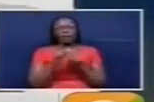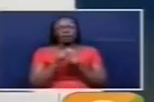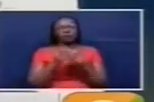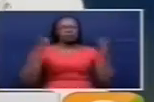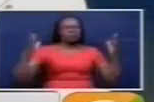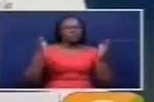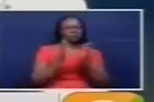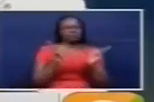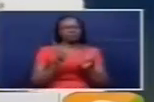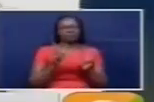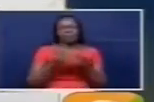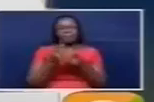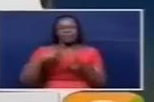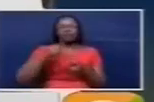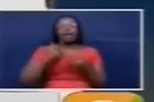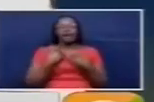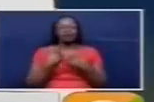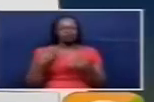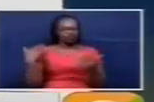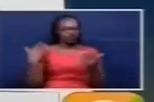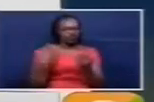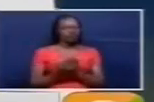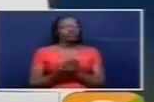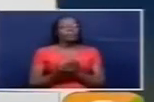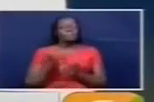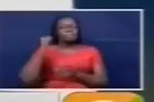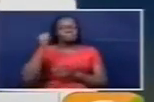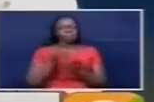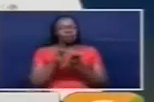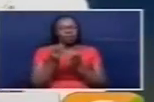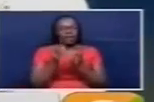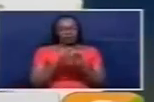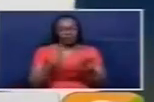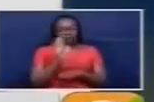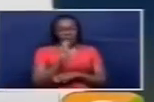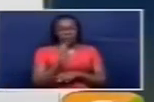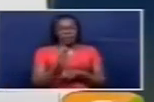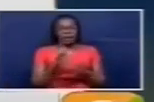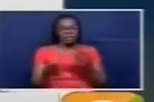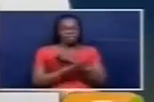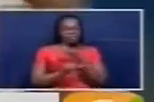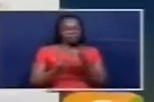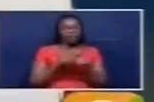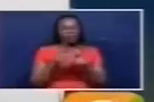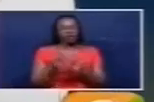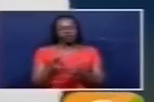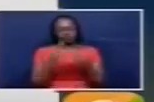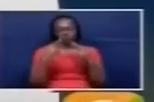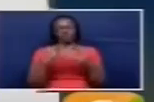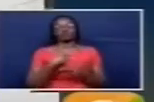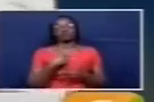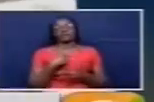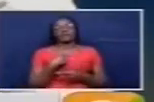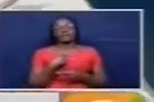know, we have a record of fighting for the people of this country. That if your land is grabbed, if you're in trouble, you know that Boniface Mwangi, and who belongs to Kweli